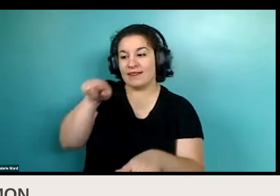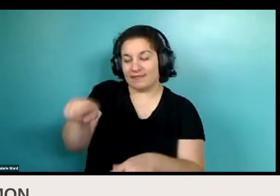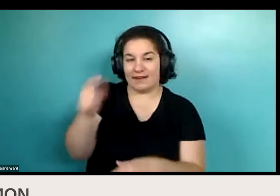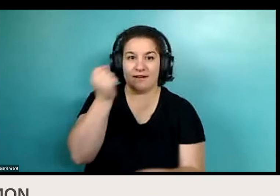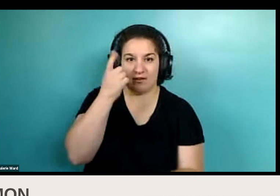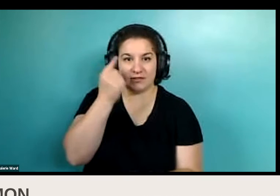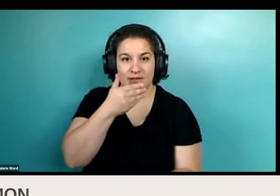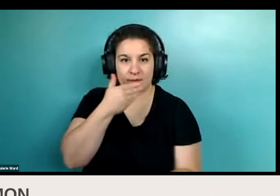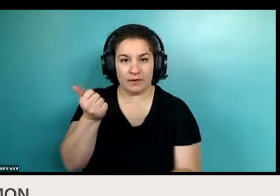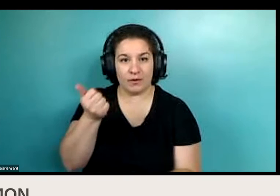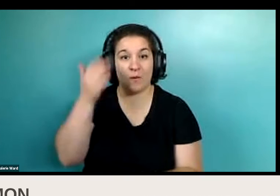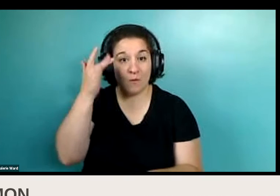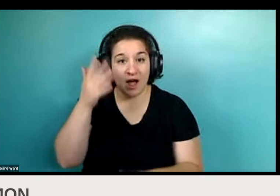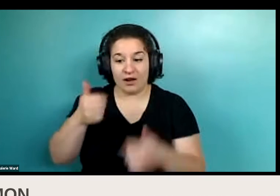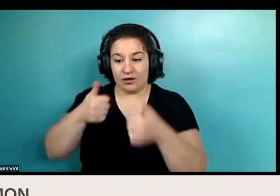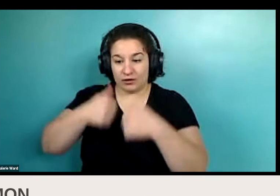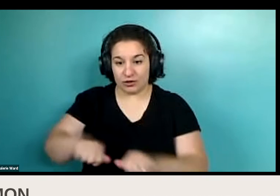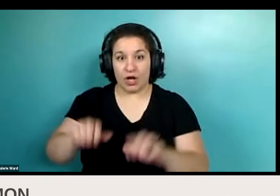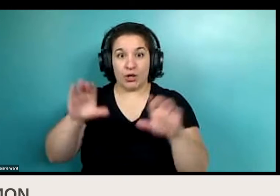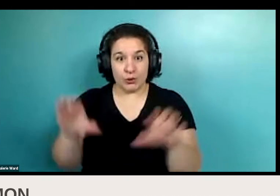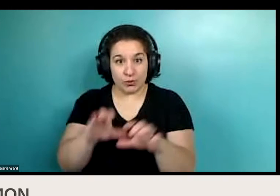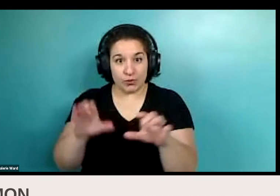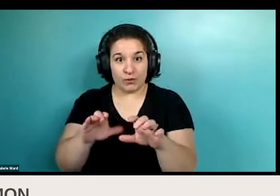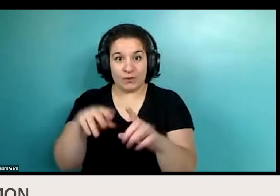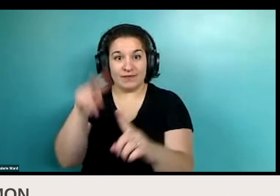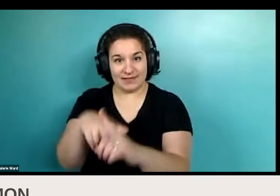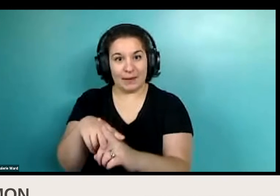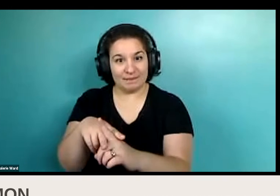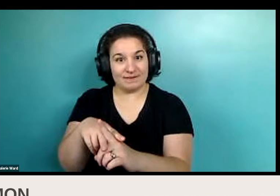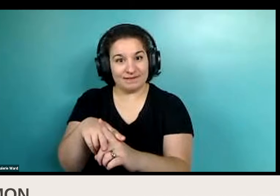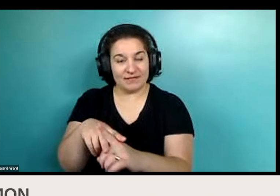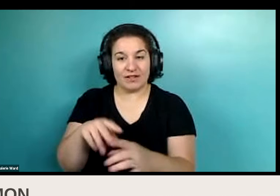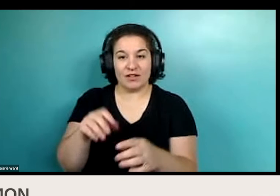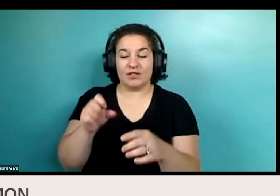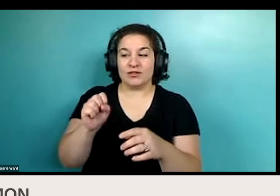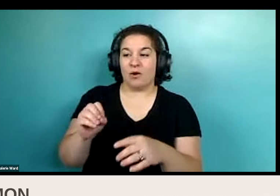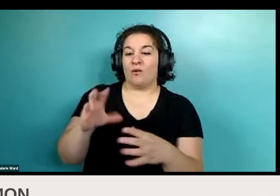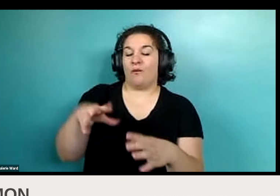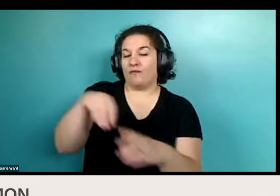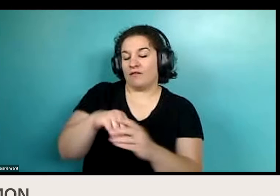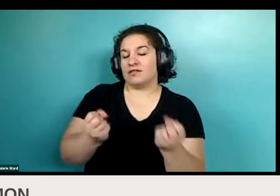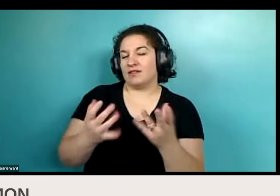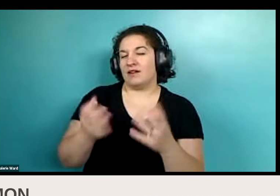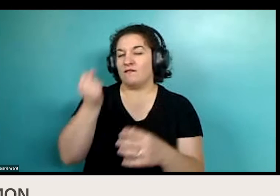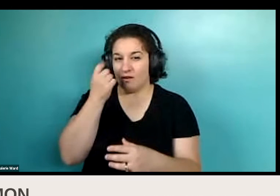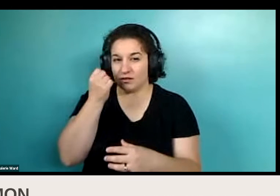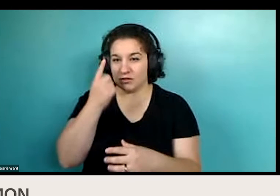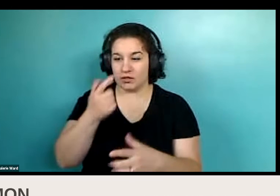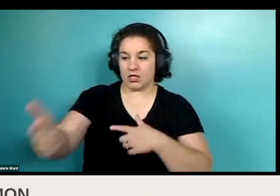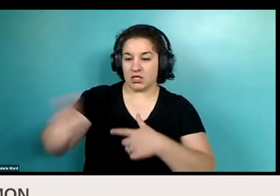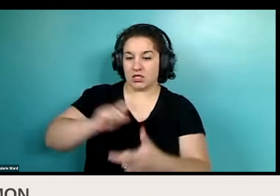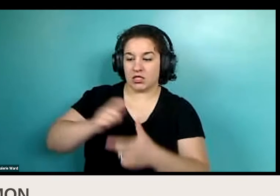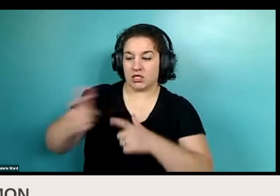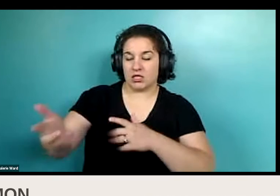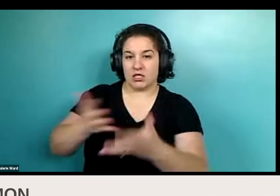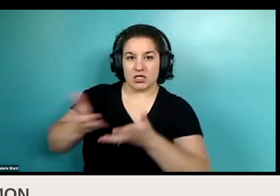trying to, accomplish the task you've set for them. So it does involve a lot of understanding and a lot of give and take between the instructor and